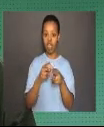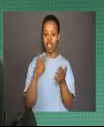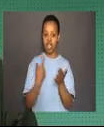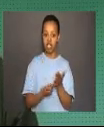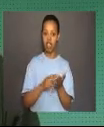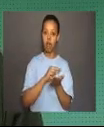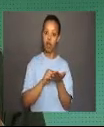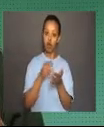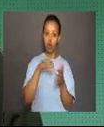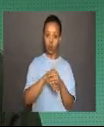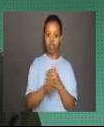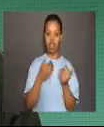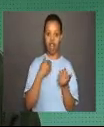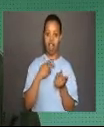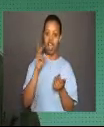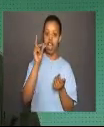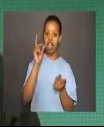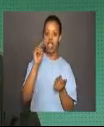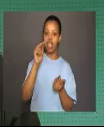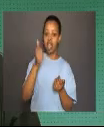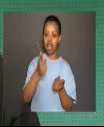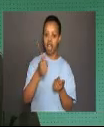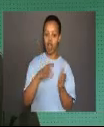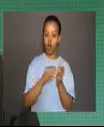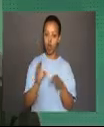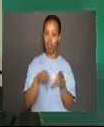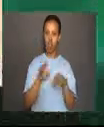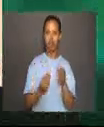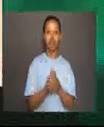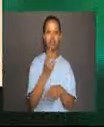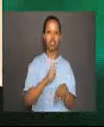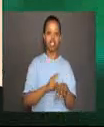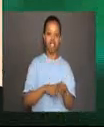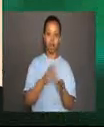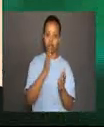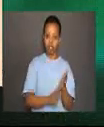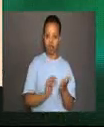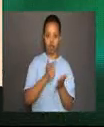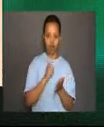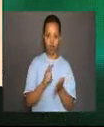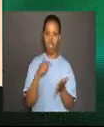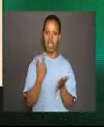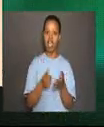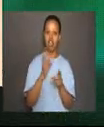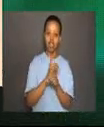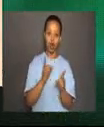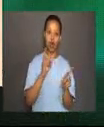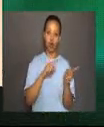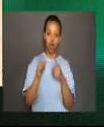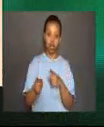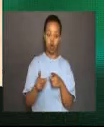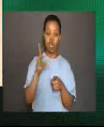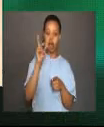the nucleus during DNA replication. It is created by